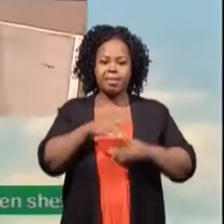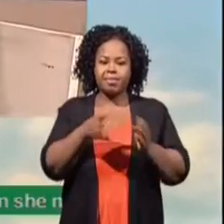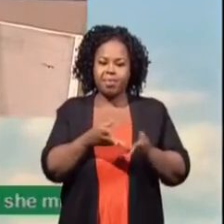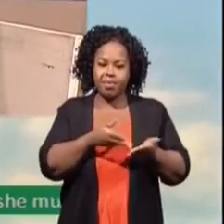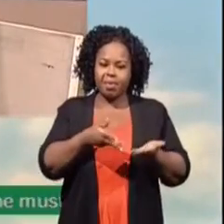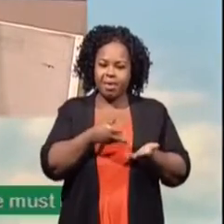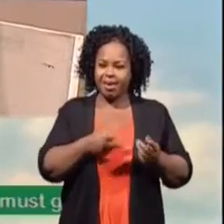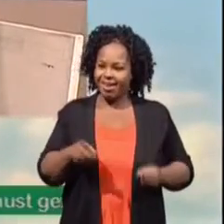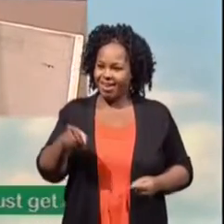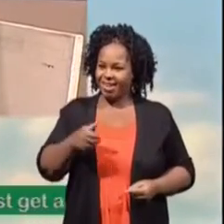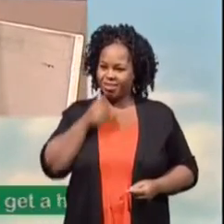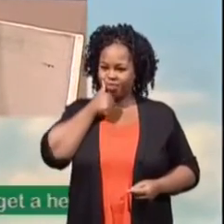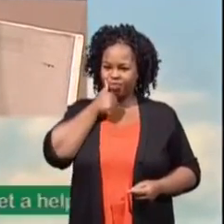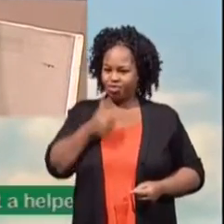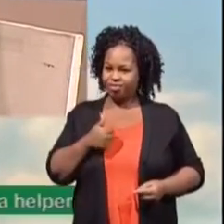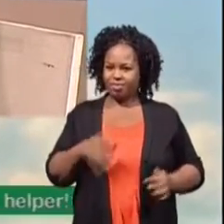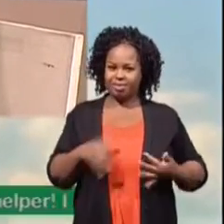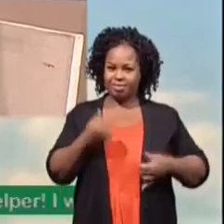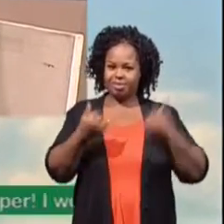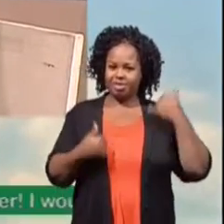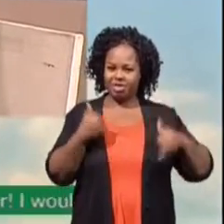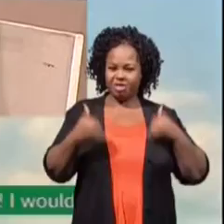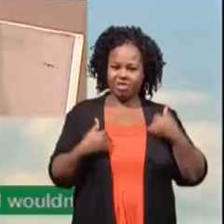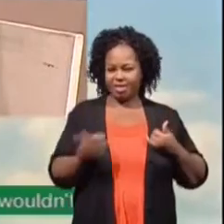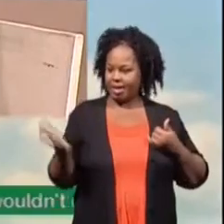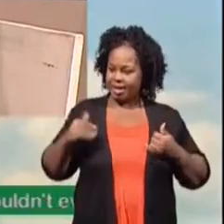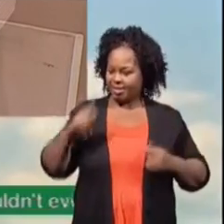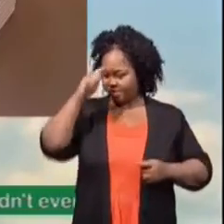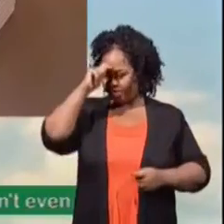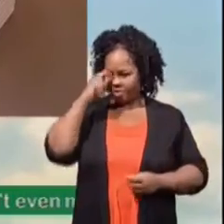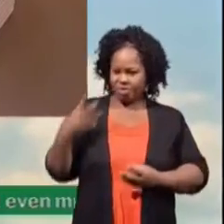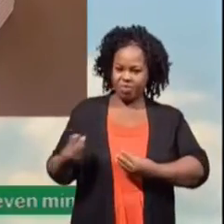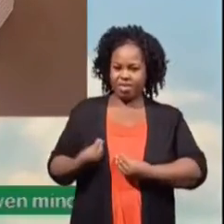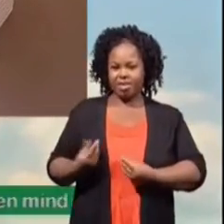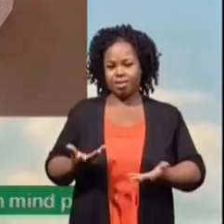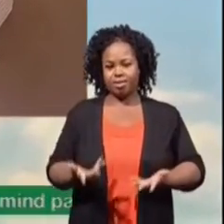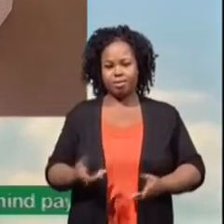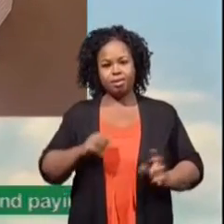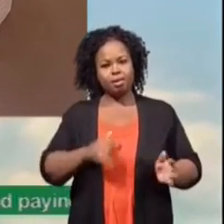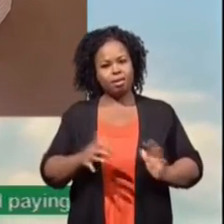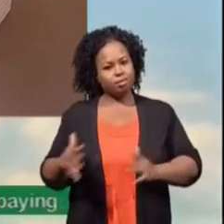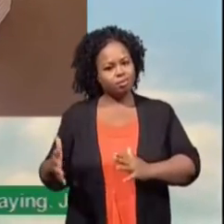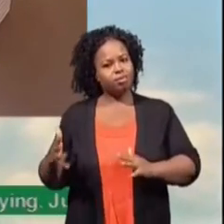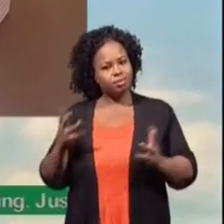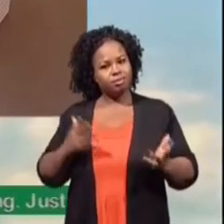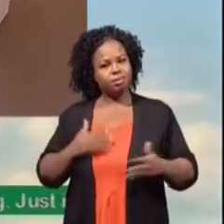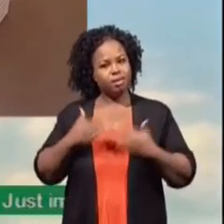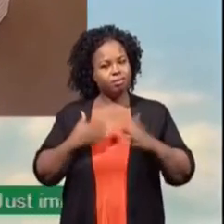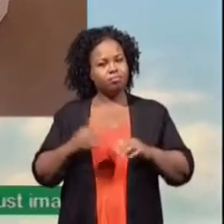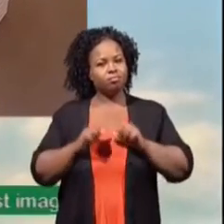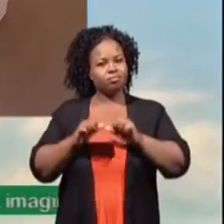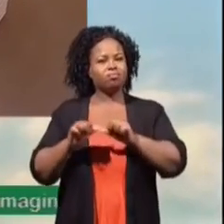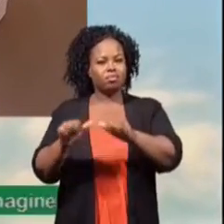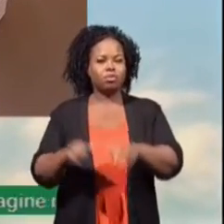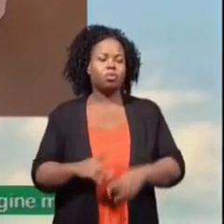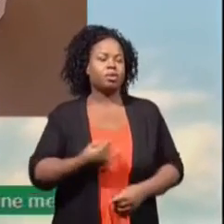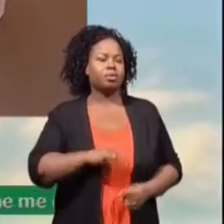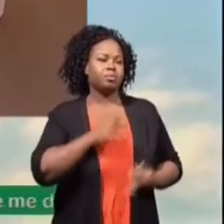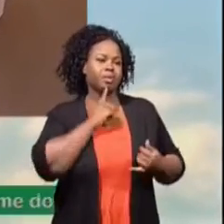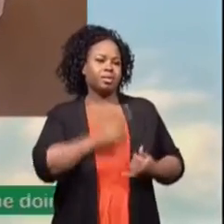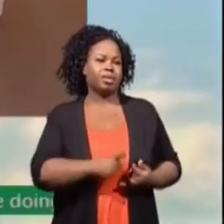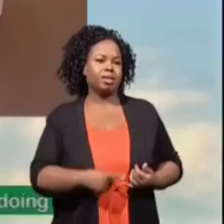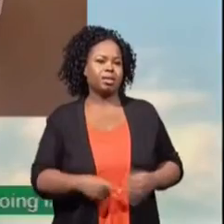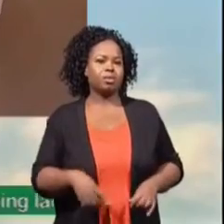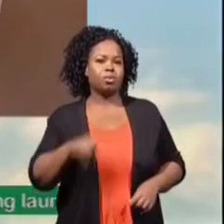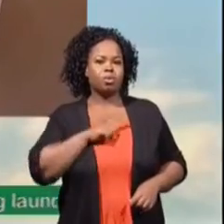nyana kugeza izitsha nyana nami oh kanti kumnandi ugeza izitsha ngaqala ngibiza intwana yami manje asigeze lezi zitsha lezi then yabona so sicala somewhere what